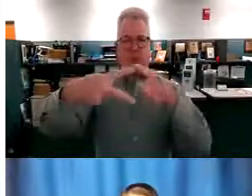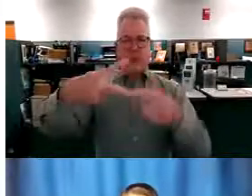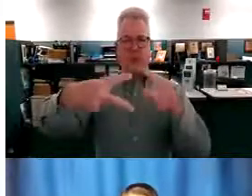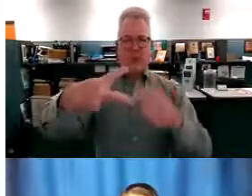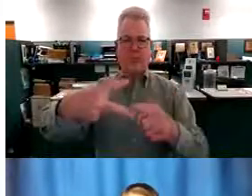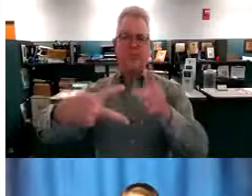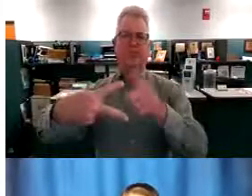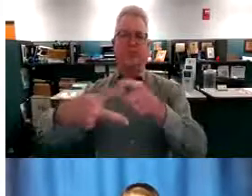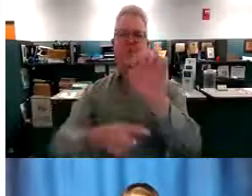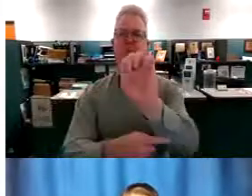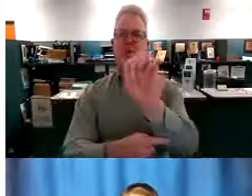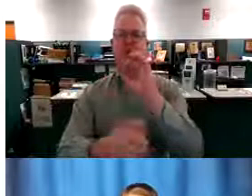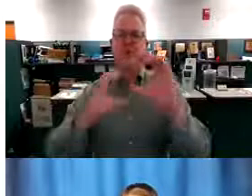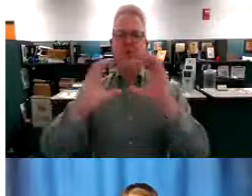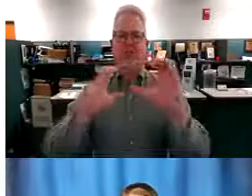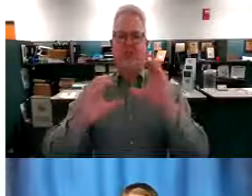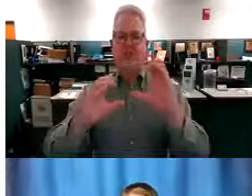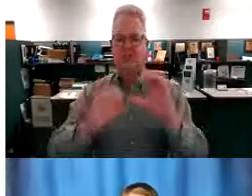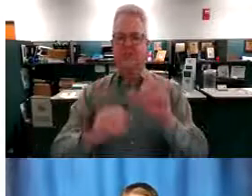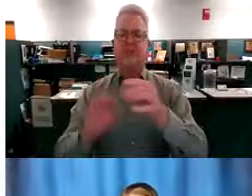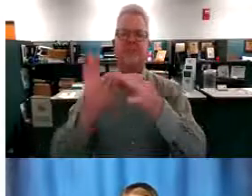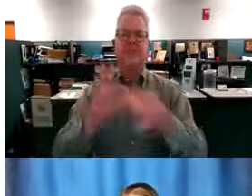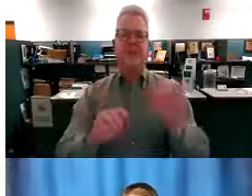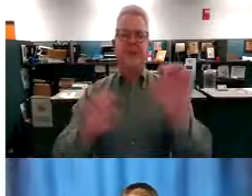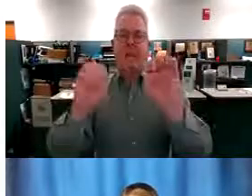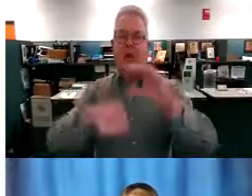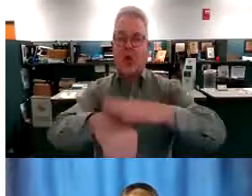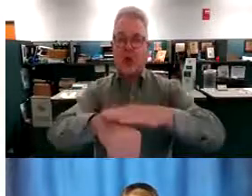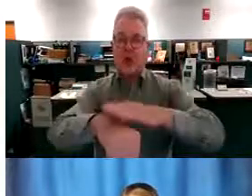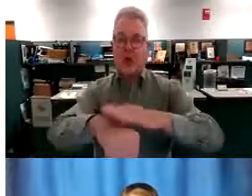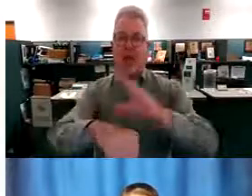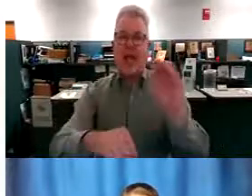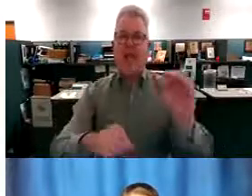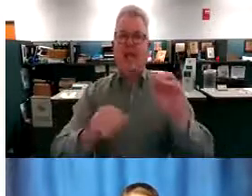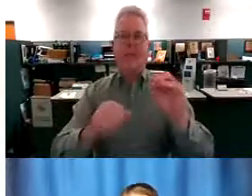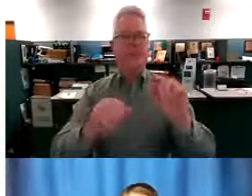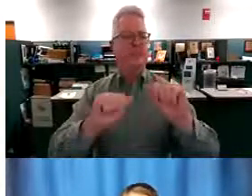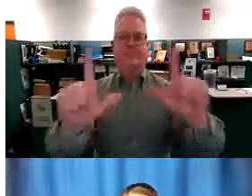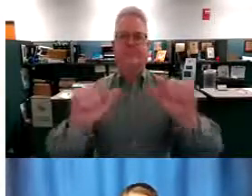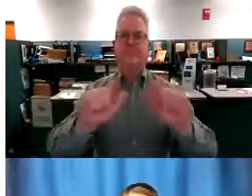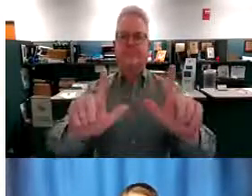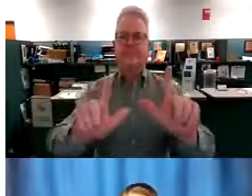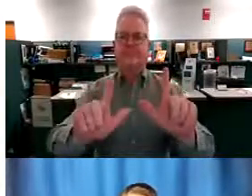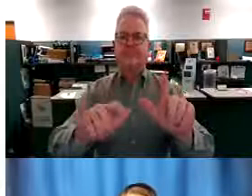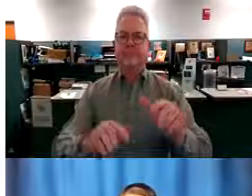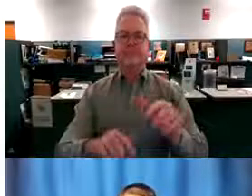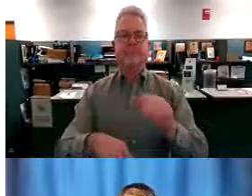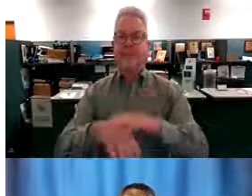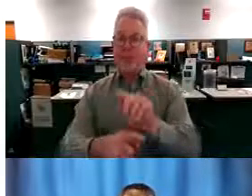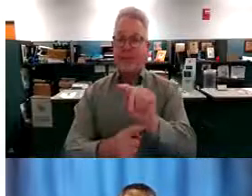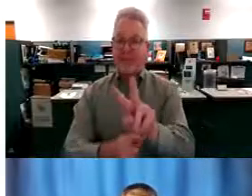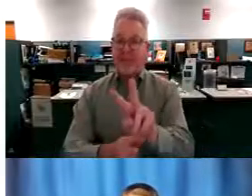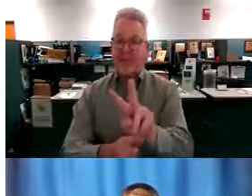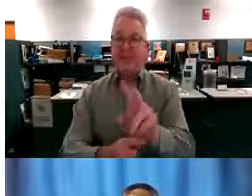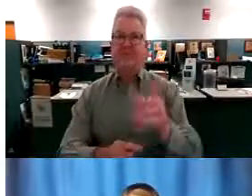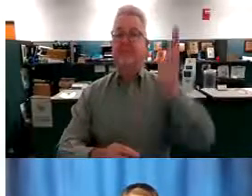So in my program, there are two things. There's the emergency communications, and that would be any emergency